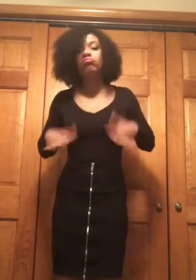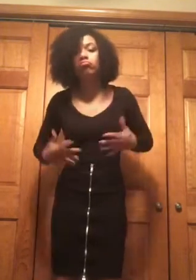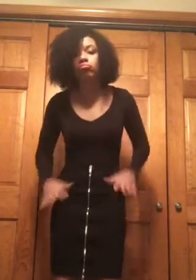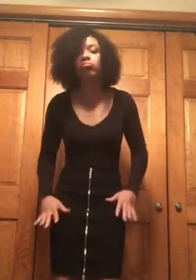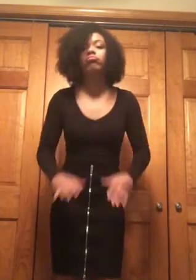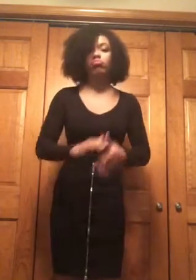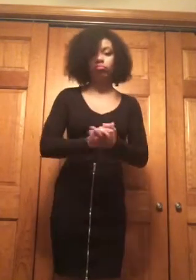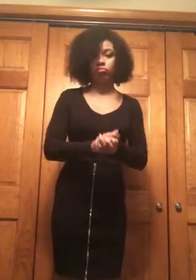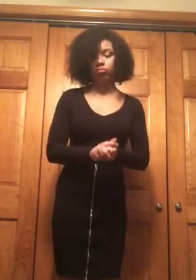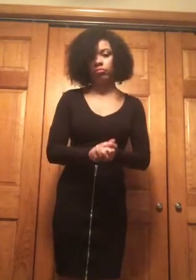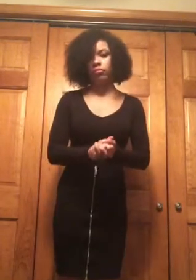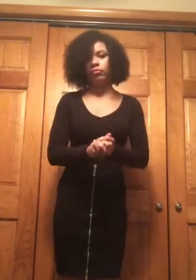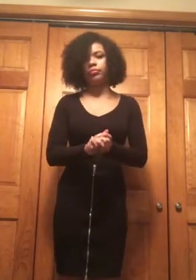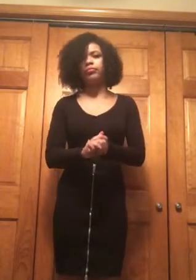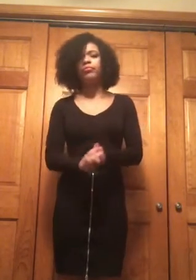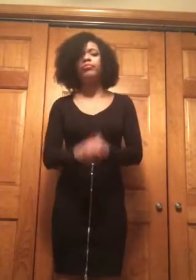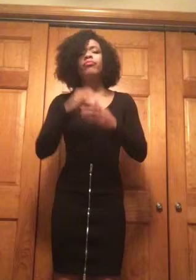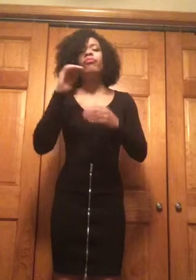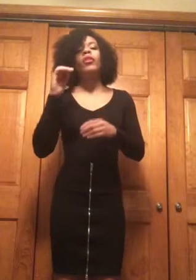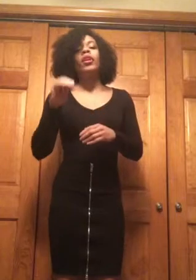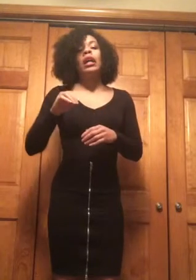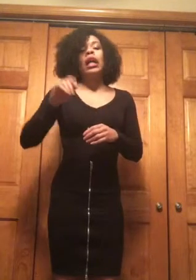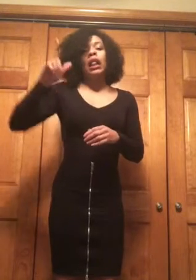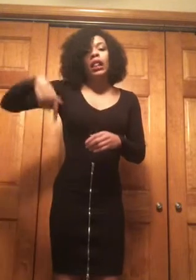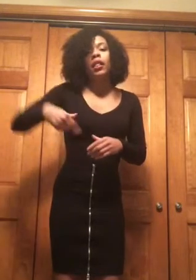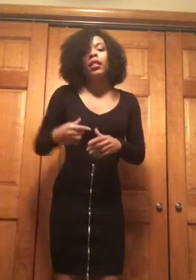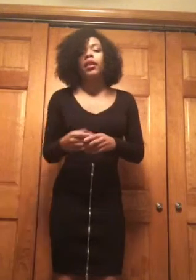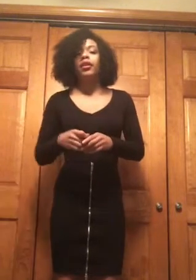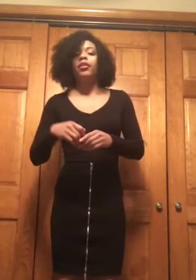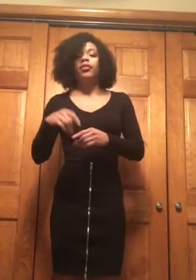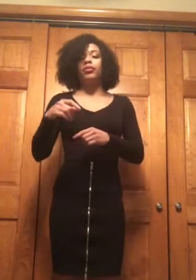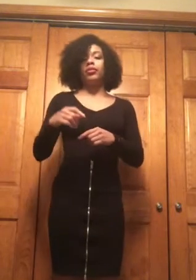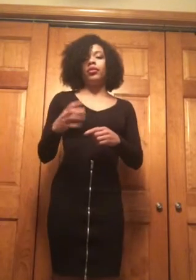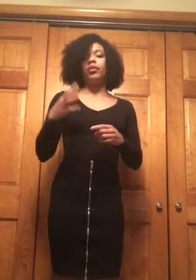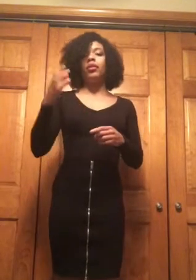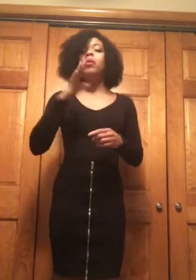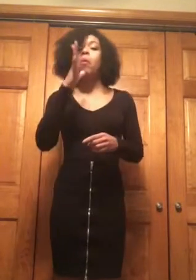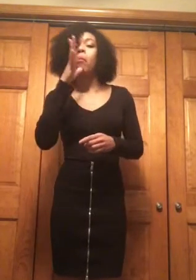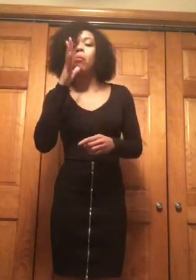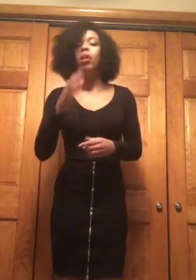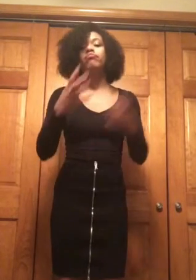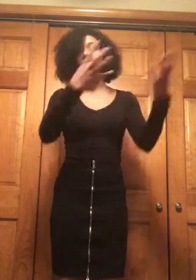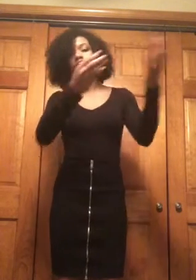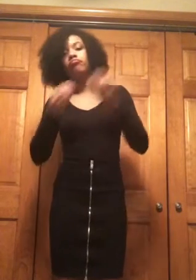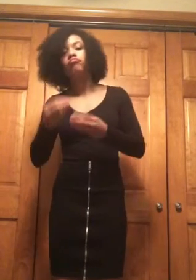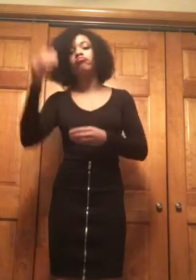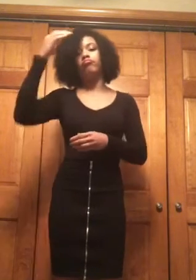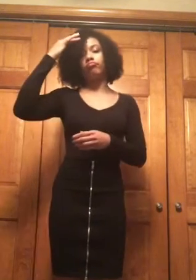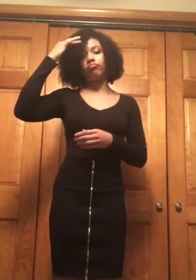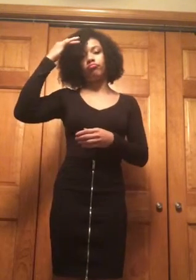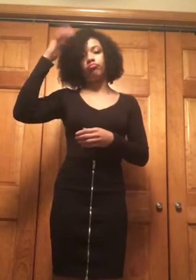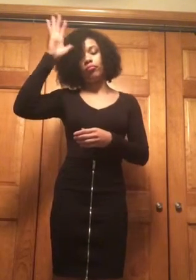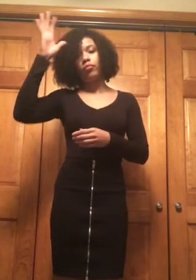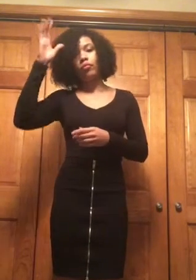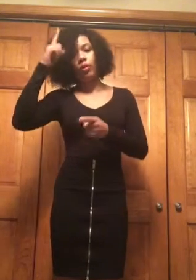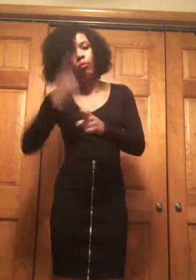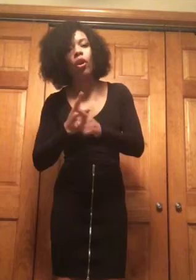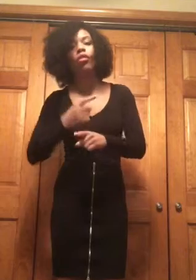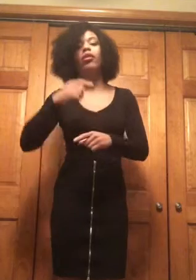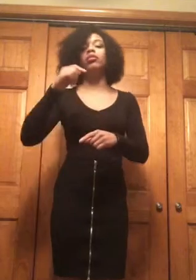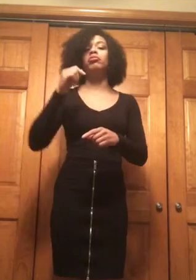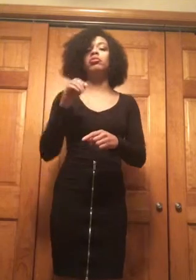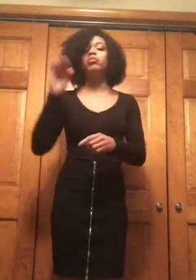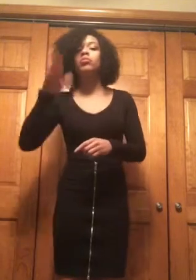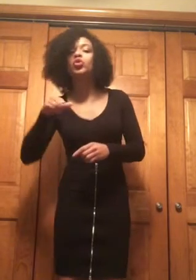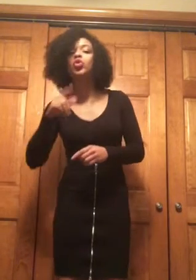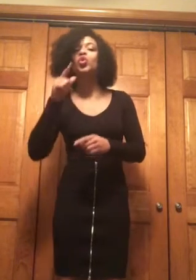my clothes. And a short time later, my mom rounds up my older brother, my little sister Jill, and